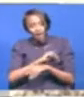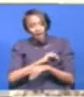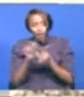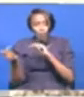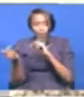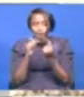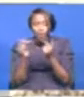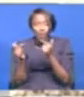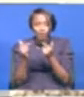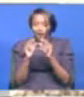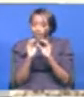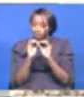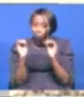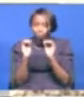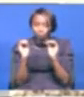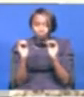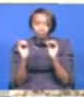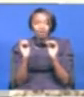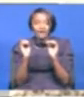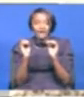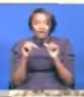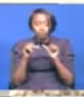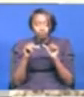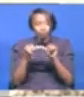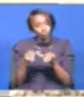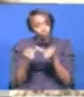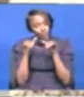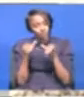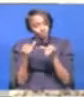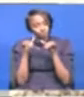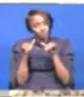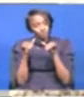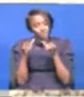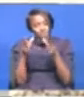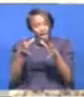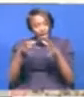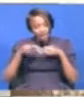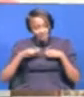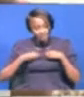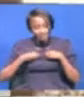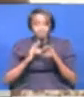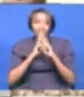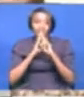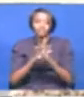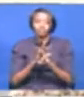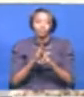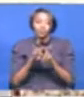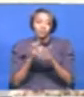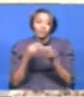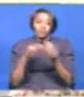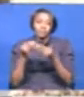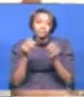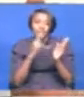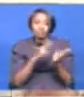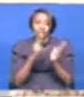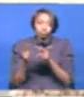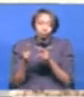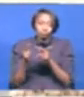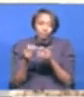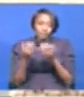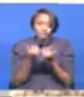tuende sambamba na matokeo vile yatakavyokuwa, tuembrace yale matokeo, alafu shughuli zetu ziendelee mbele. Watoto wetu warudi